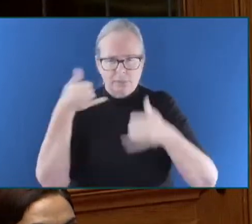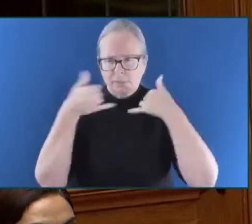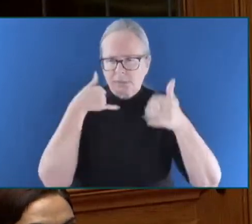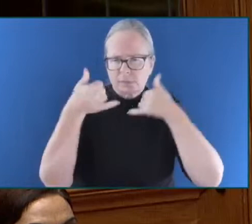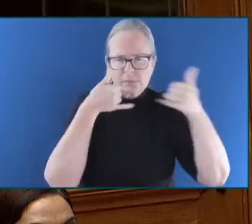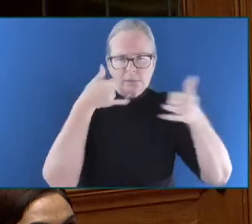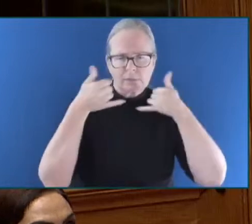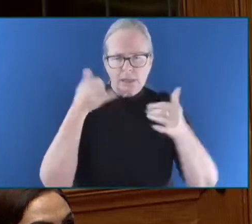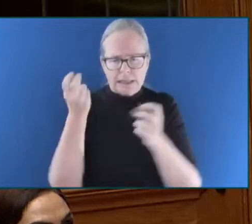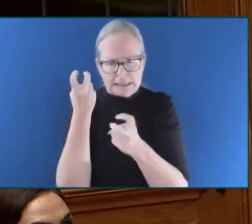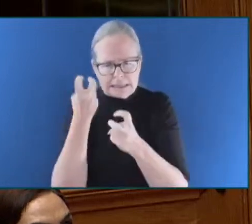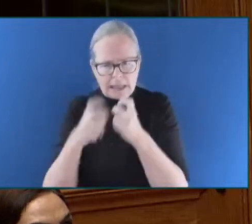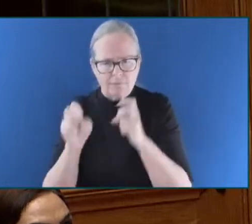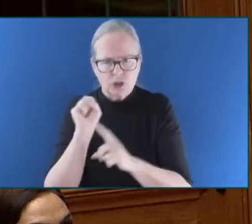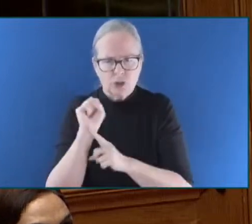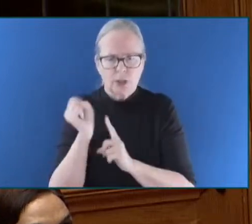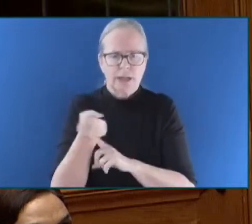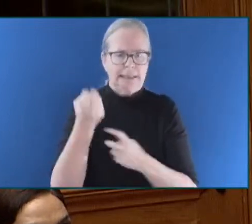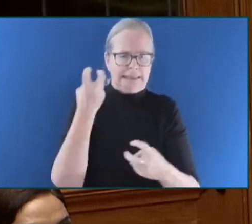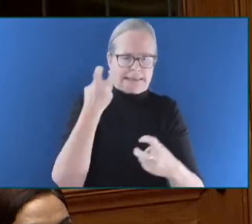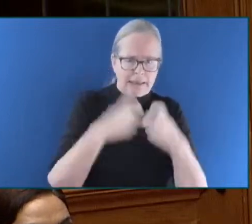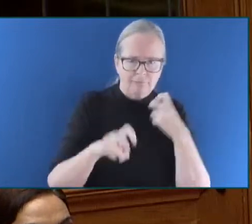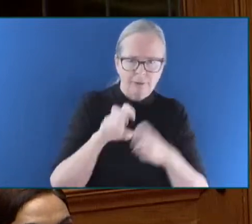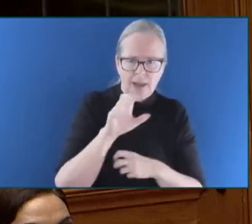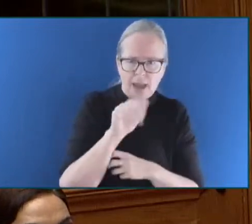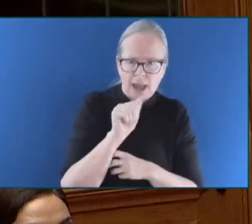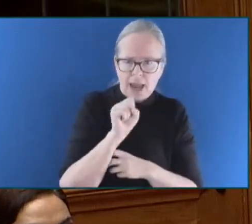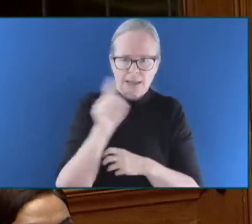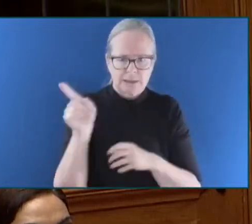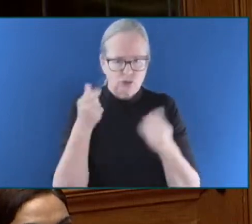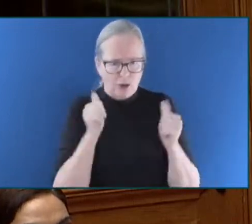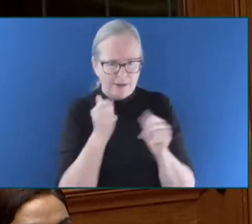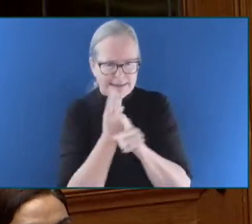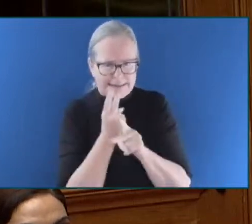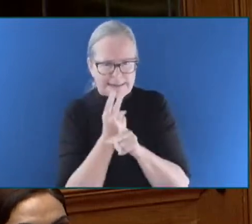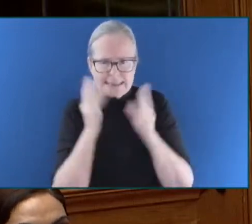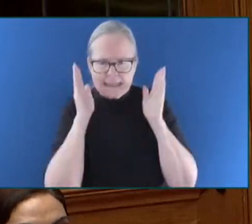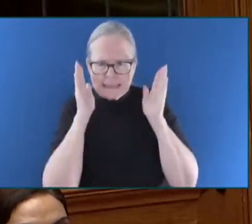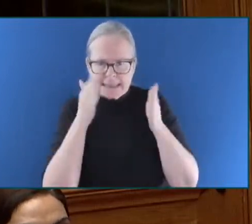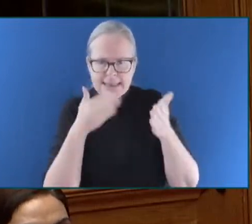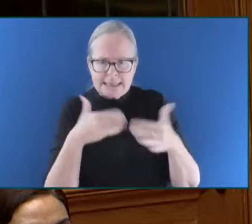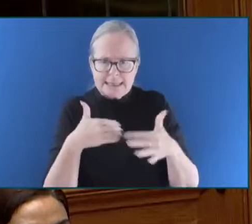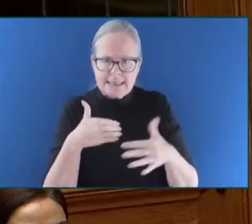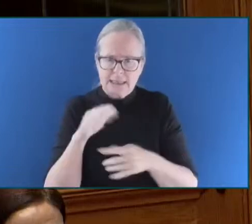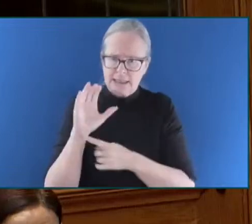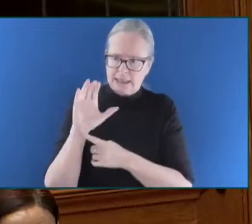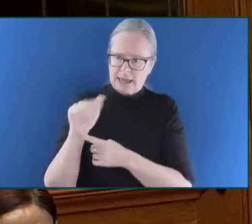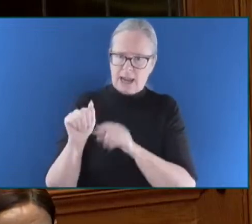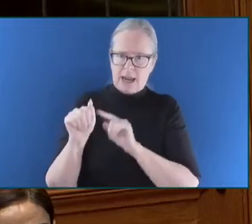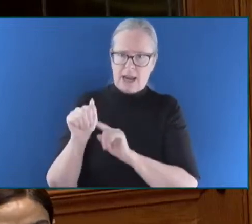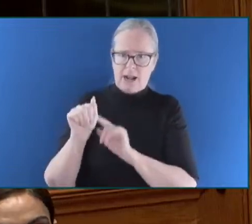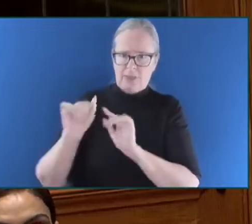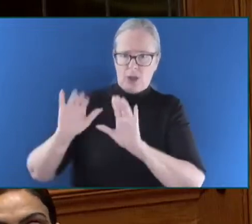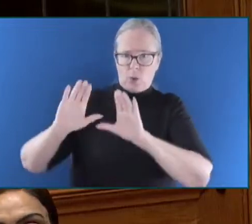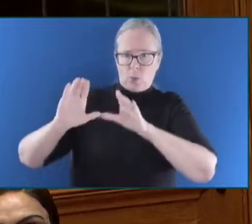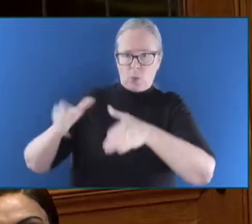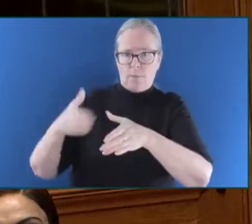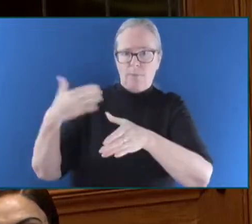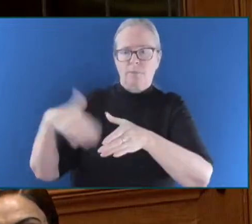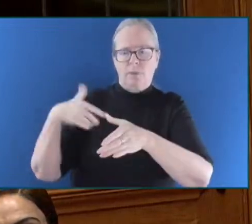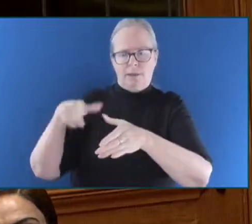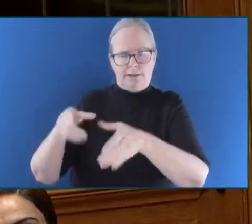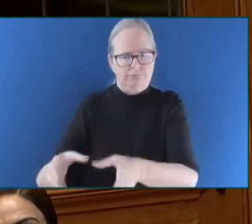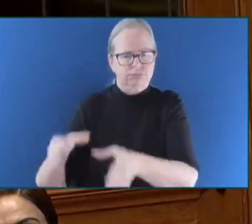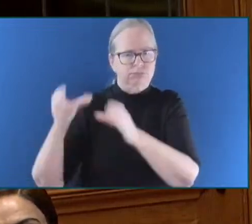actually do the bulk of the heavy lifting on our behalf and on behalf of our constituents and on British Columbians. It is